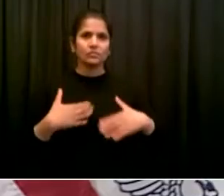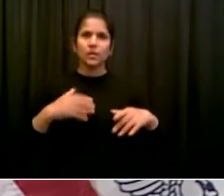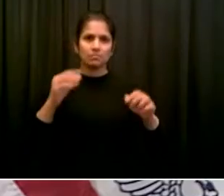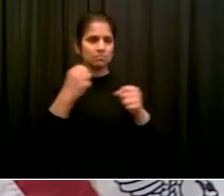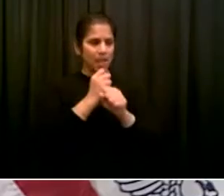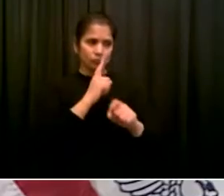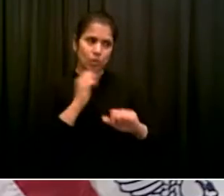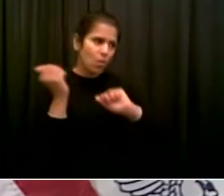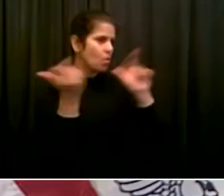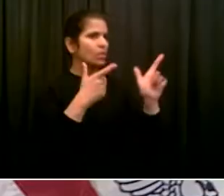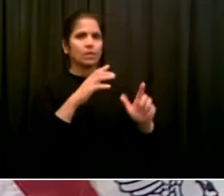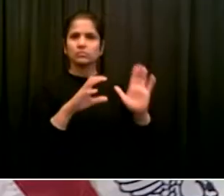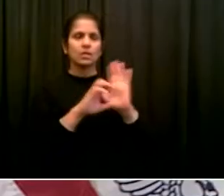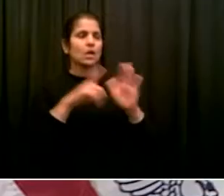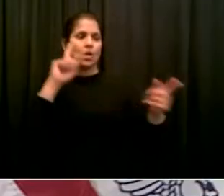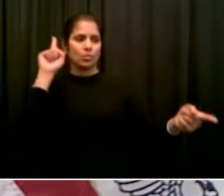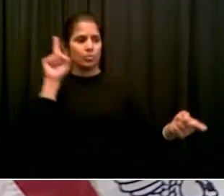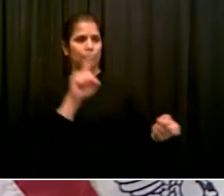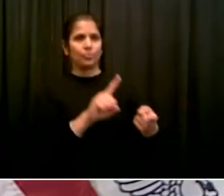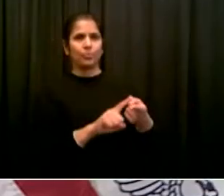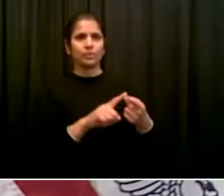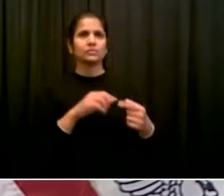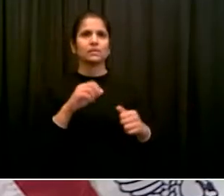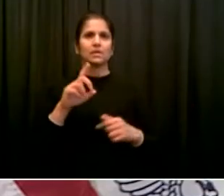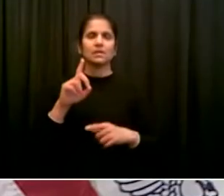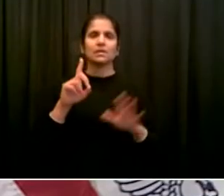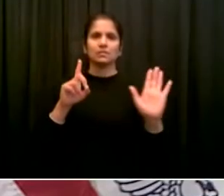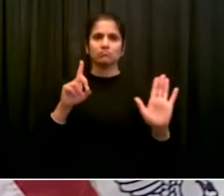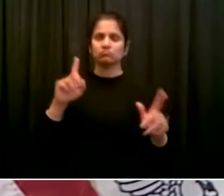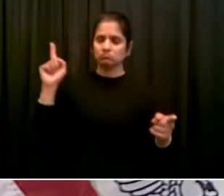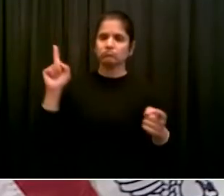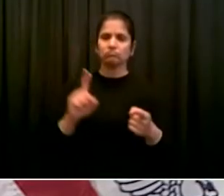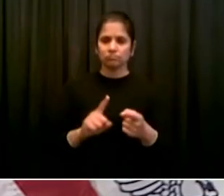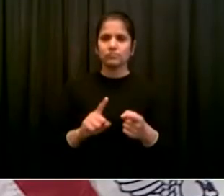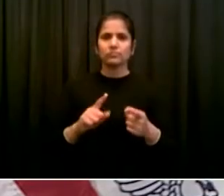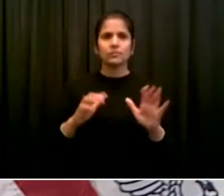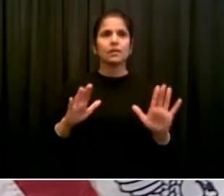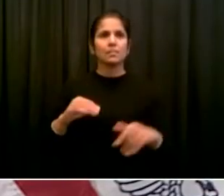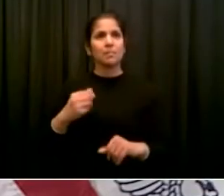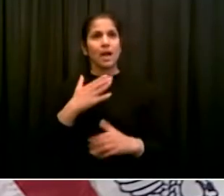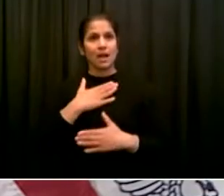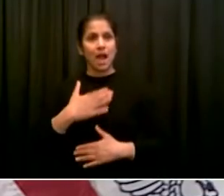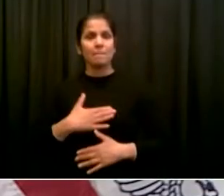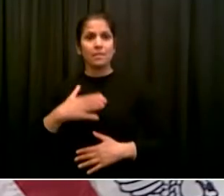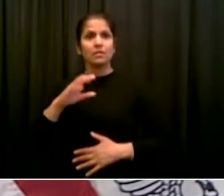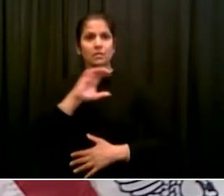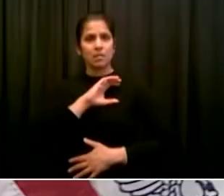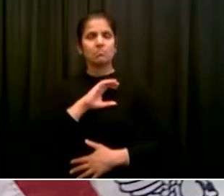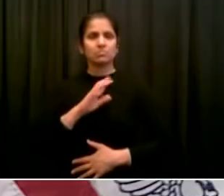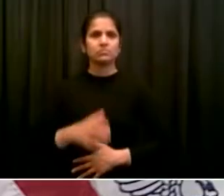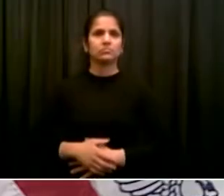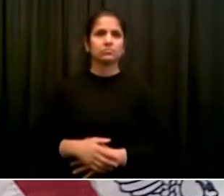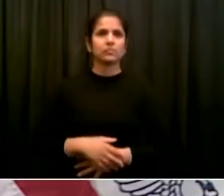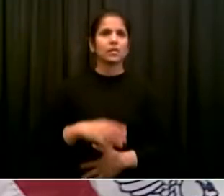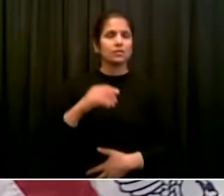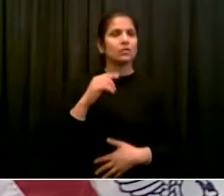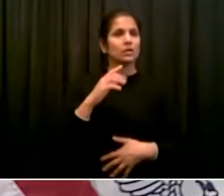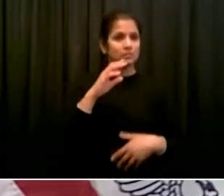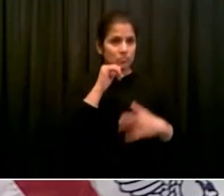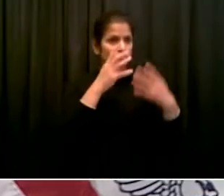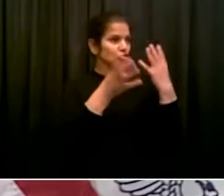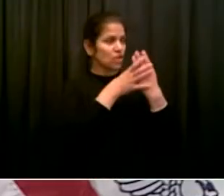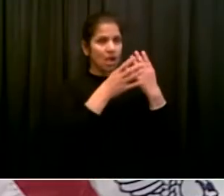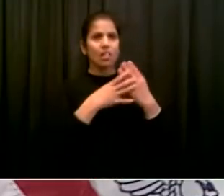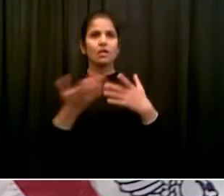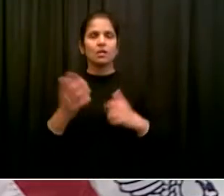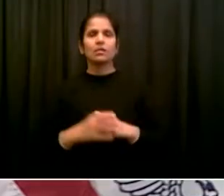bias training, body cameras on all our officers, reducing arrests, reducing summons, reducing incarceration. There's been a very